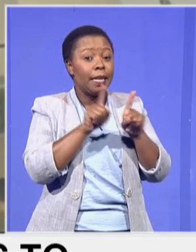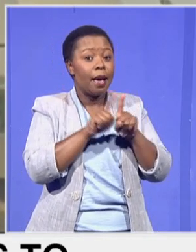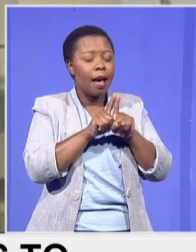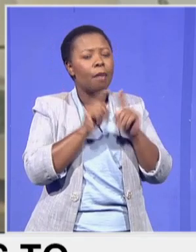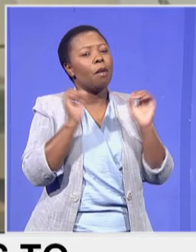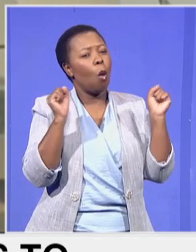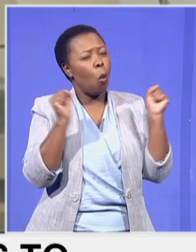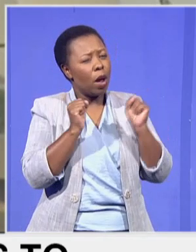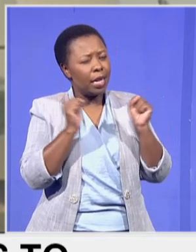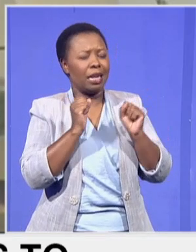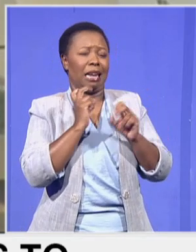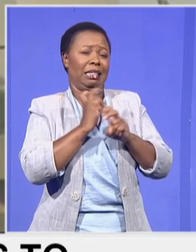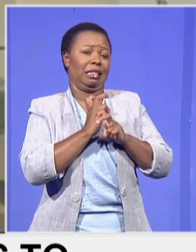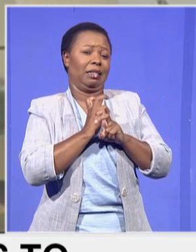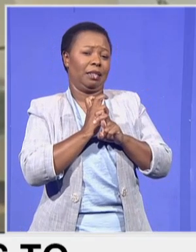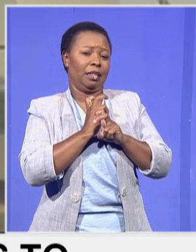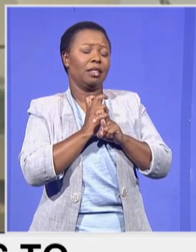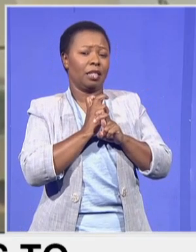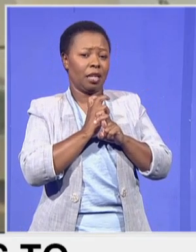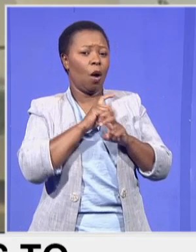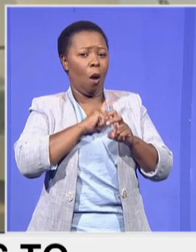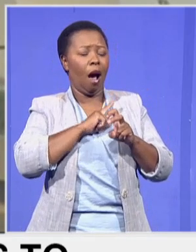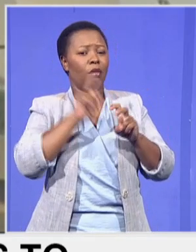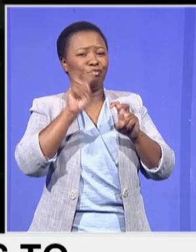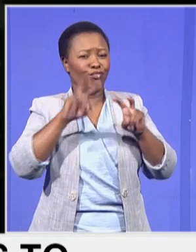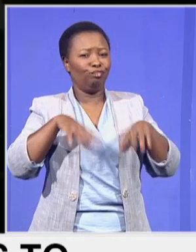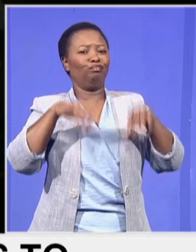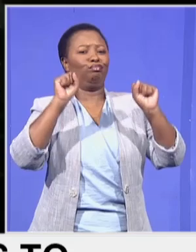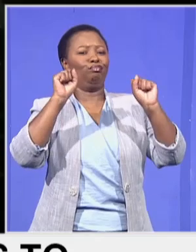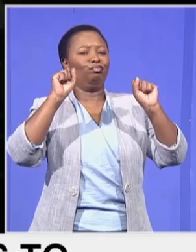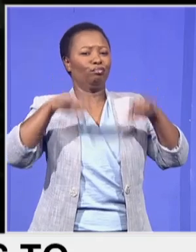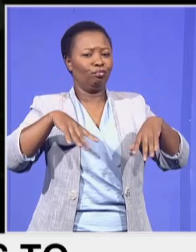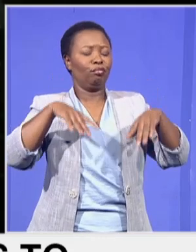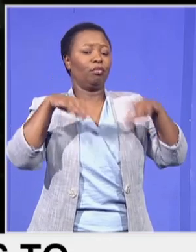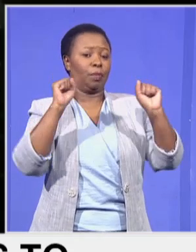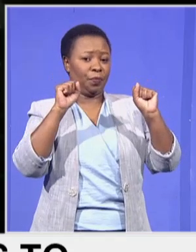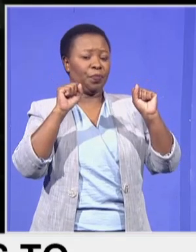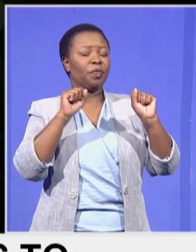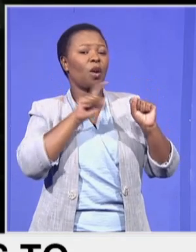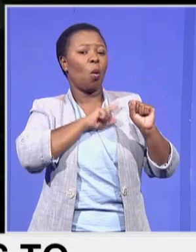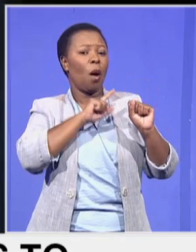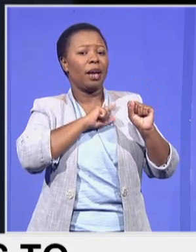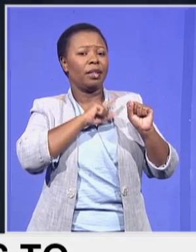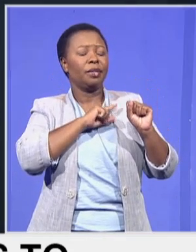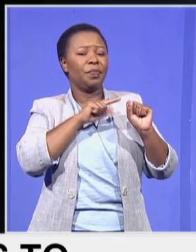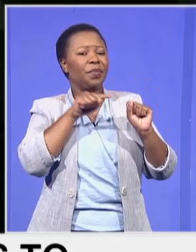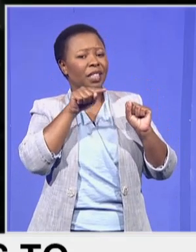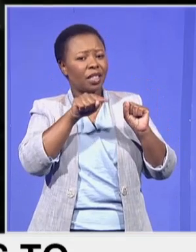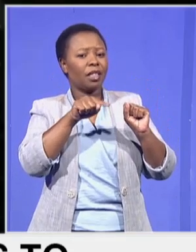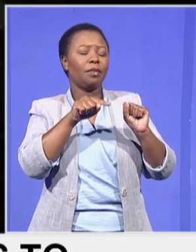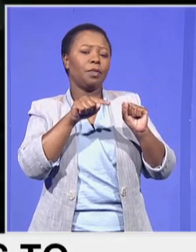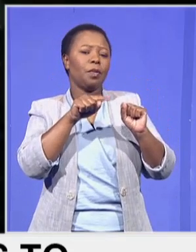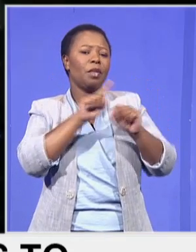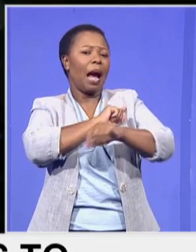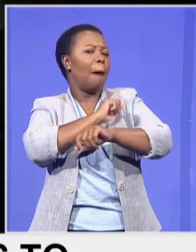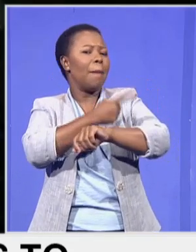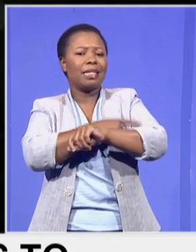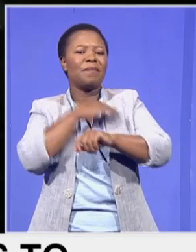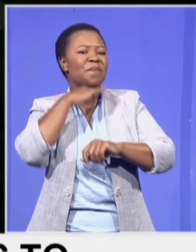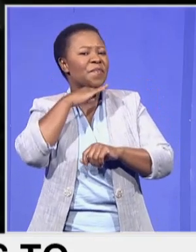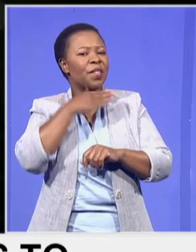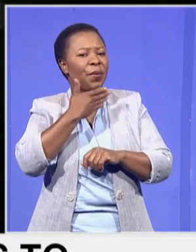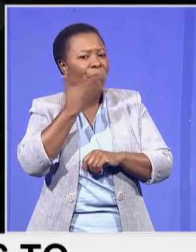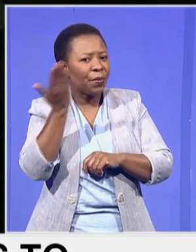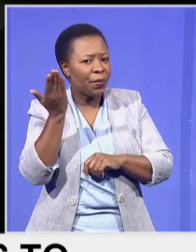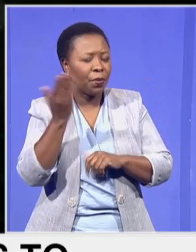shedding, given the fact that we've got inherent shortage of capacity. And we cannot overstress